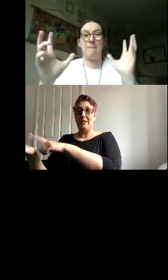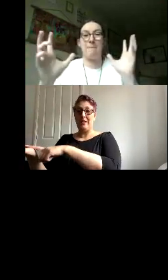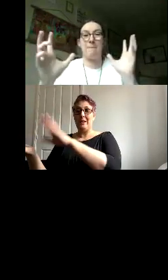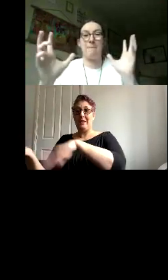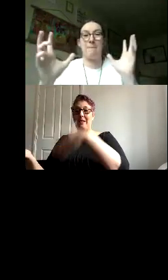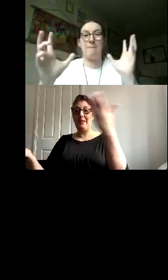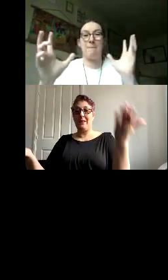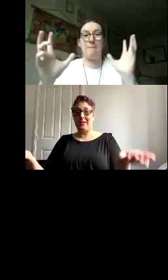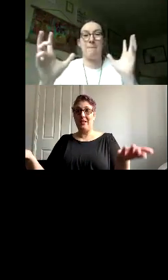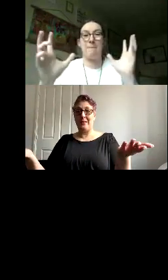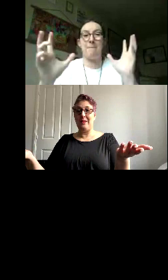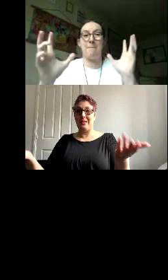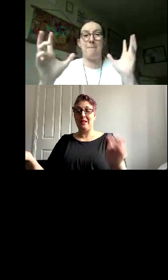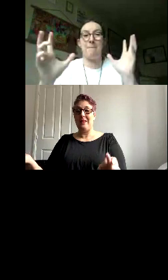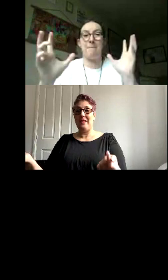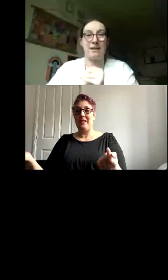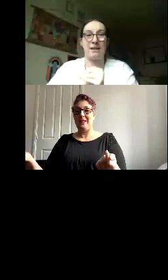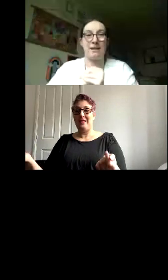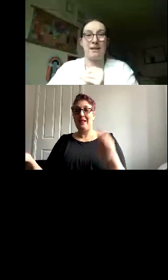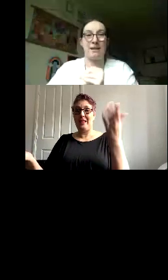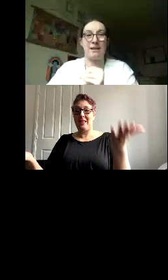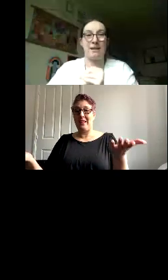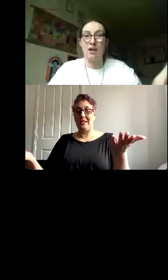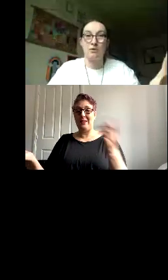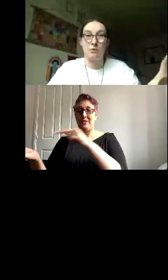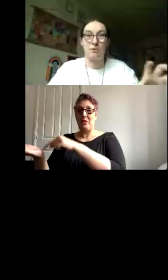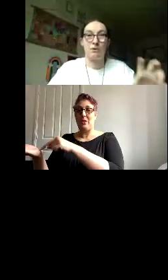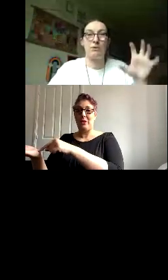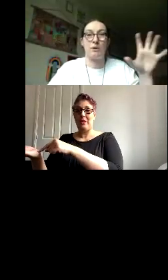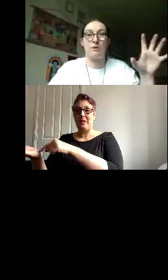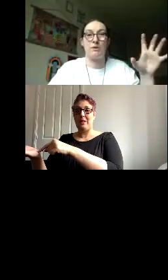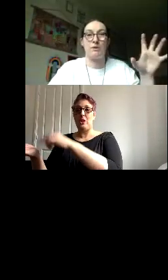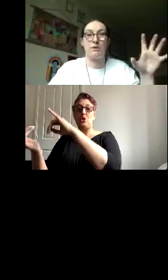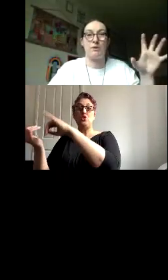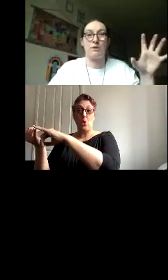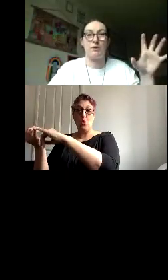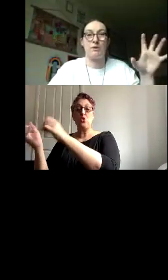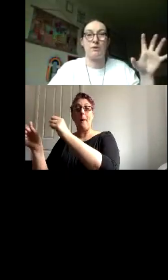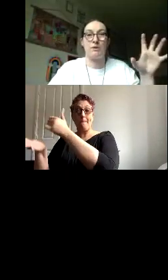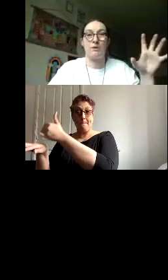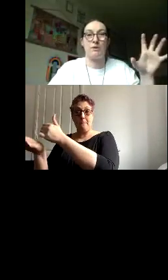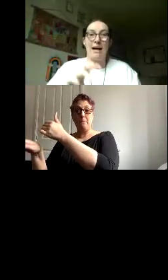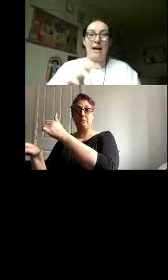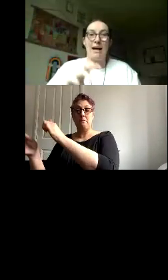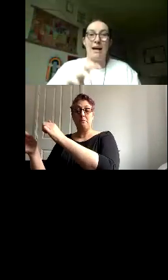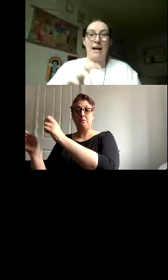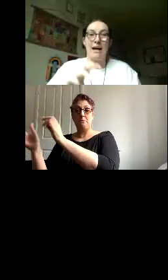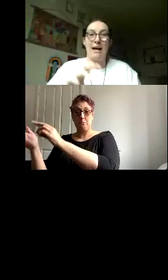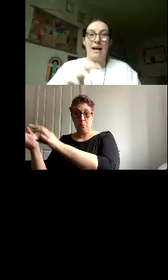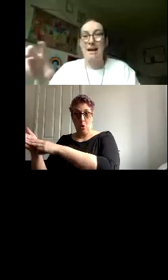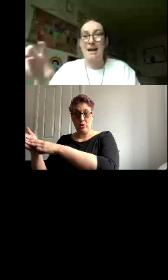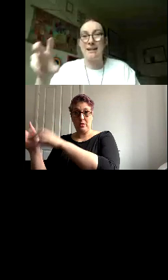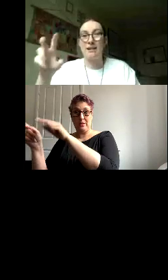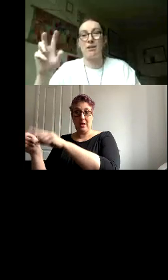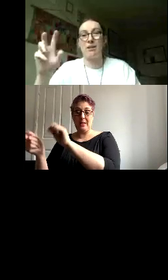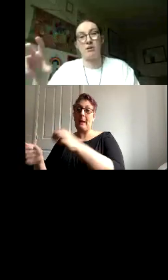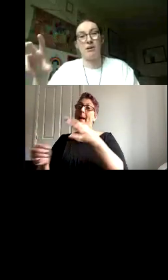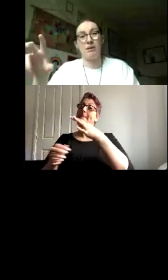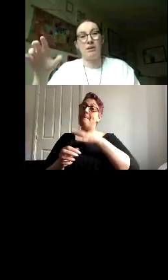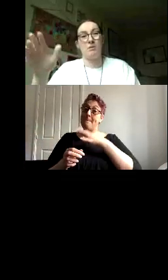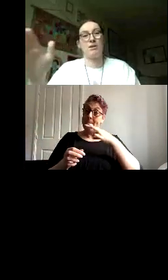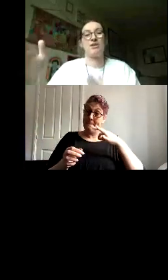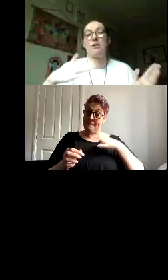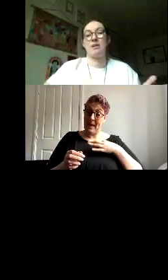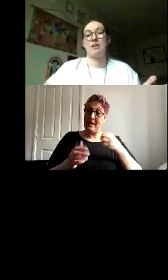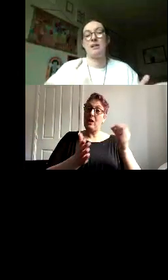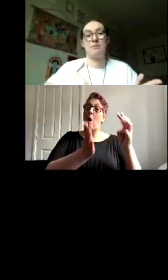two main disability, is the social model, which we've just talked about, and then there is the medical model,